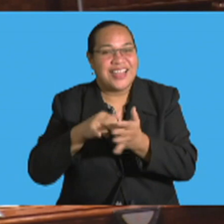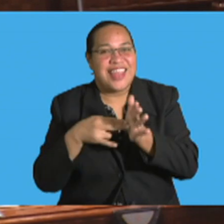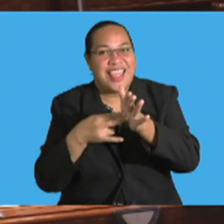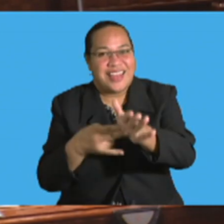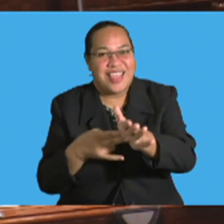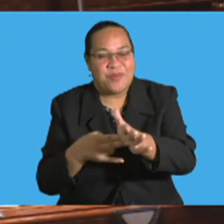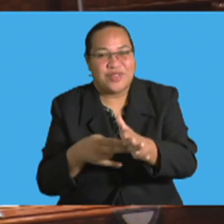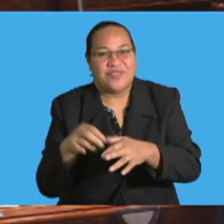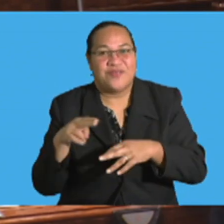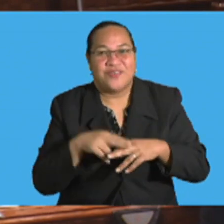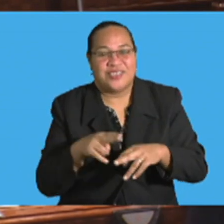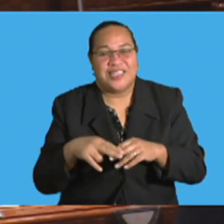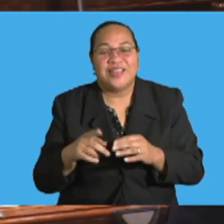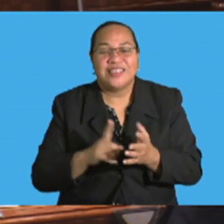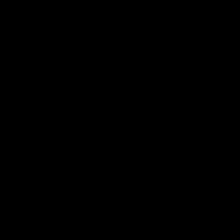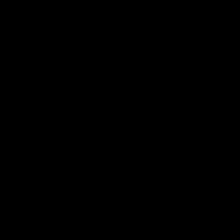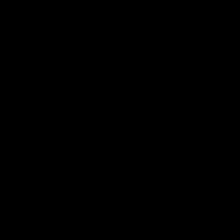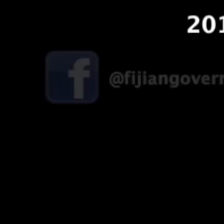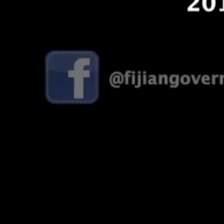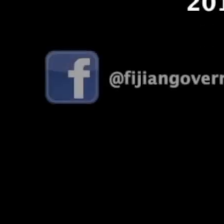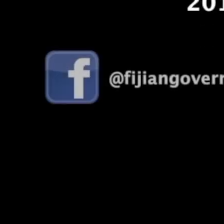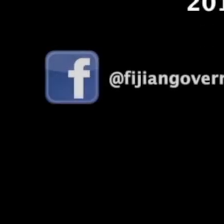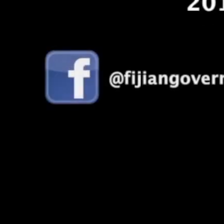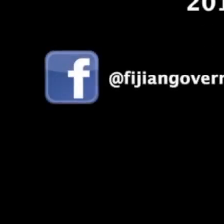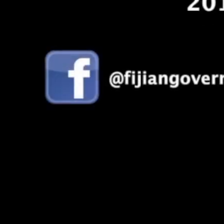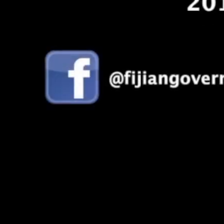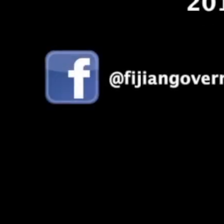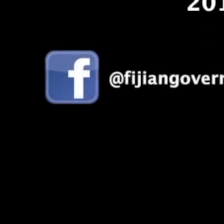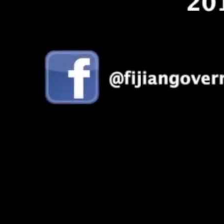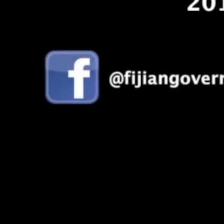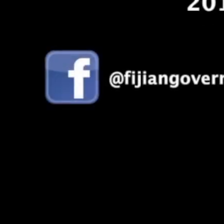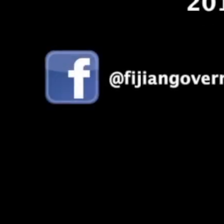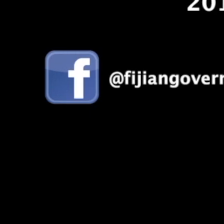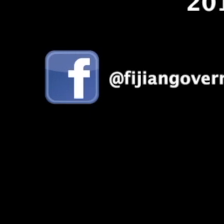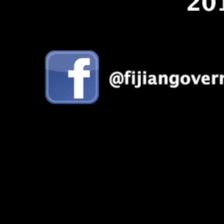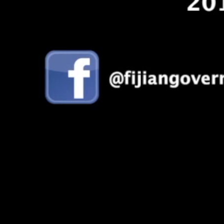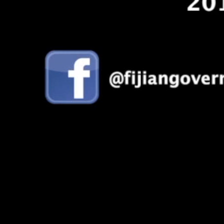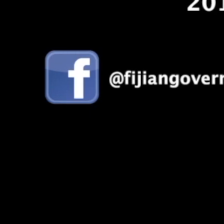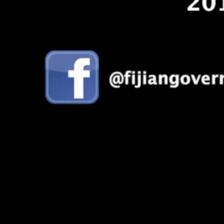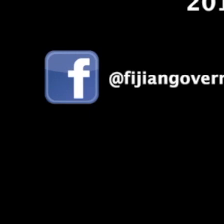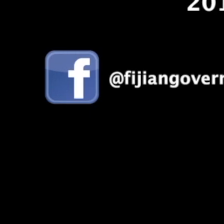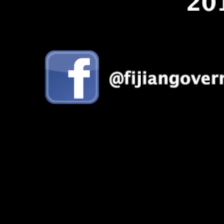through Fiji Airport, Airports Fiji Limited. Thank you. I thank the Honourable Attorney General.